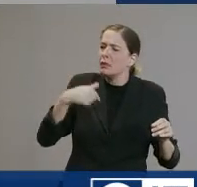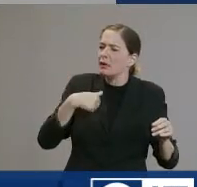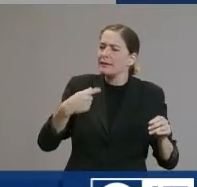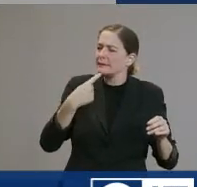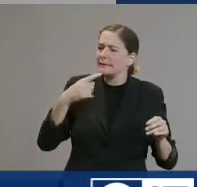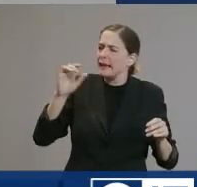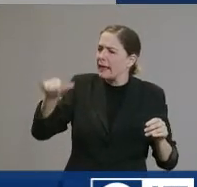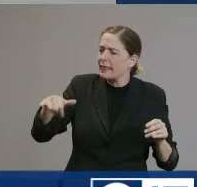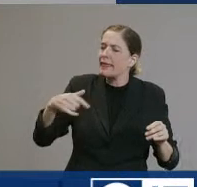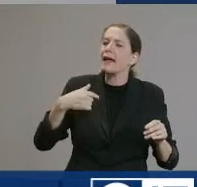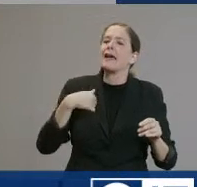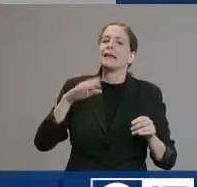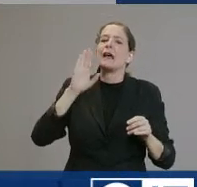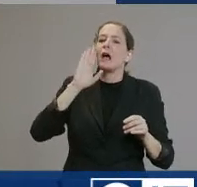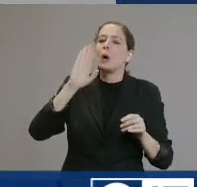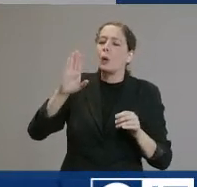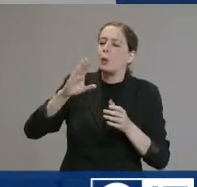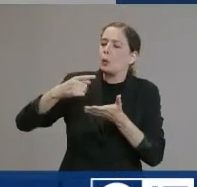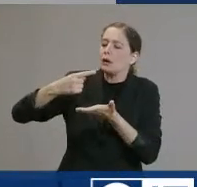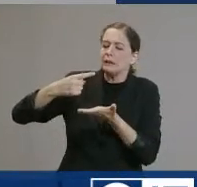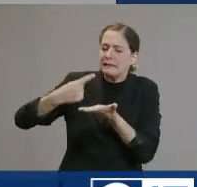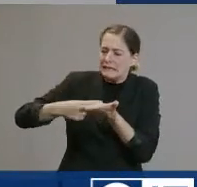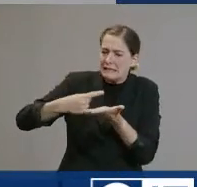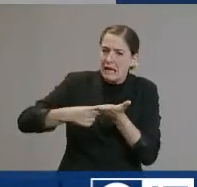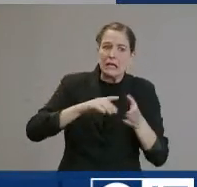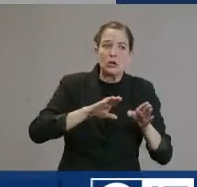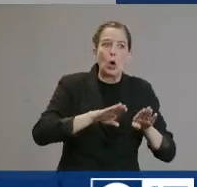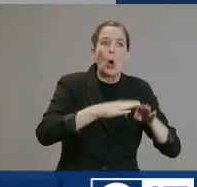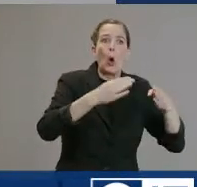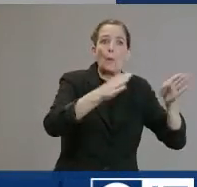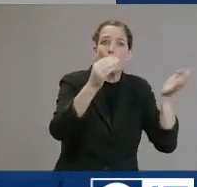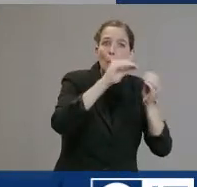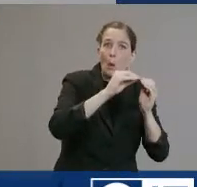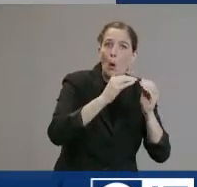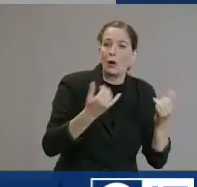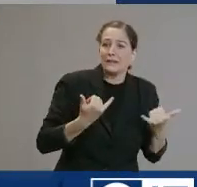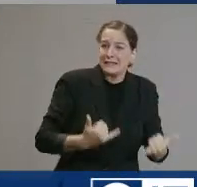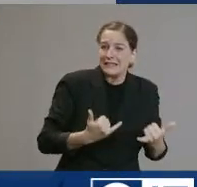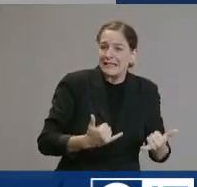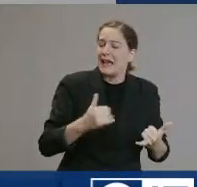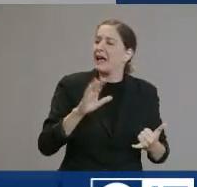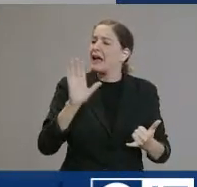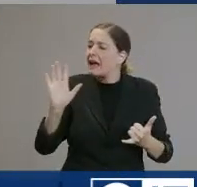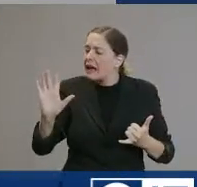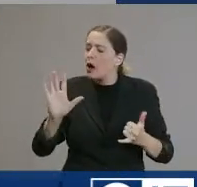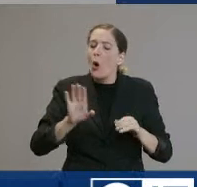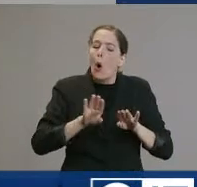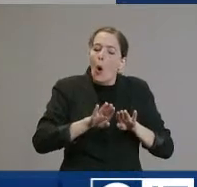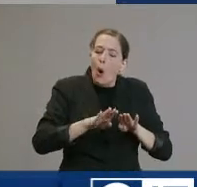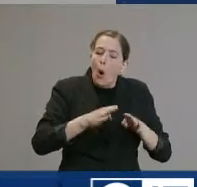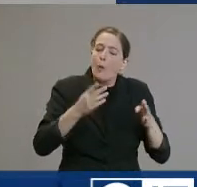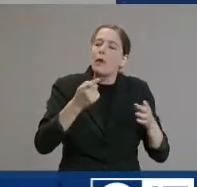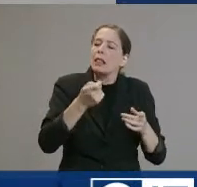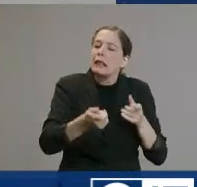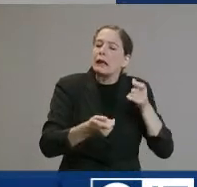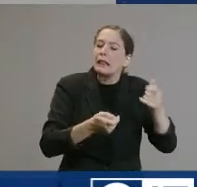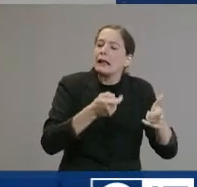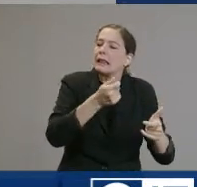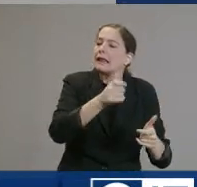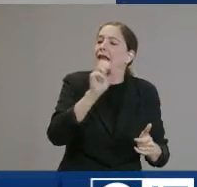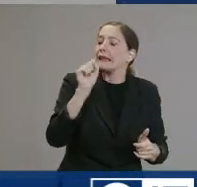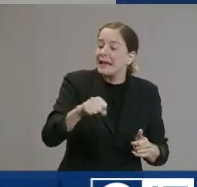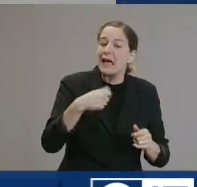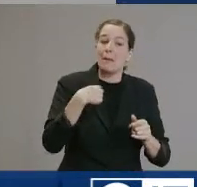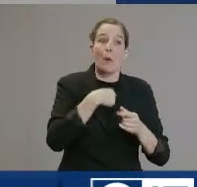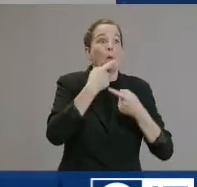reopening. Well, there's no... Any reopening would be gradual. There was no opening announced today. Okay, and then I heard Dr.